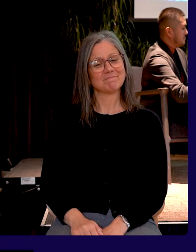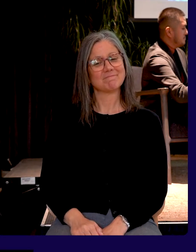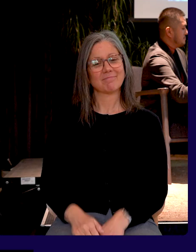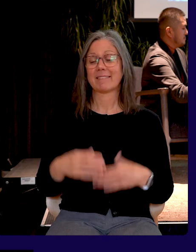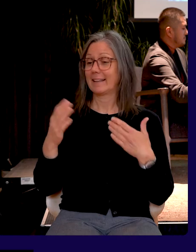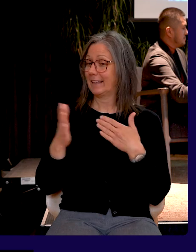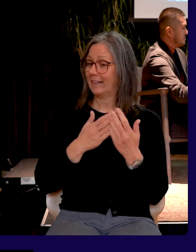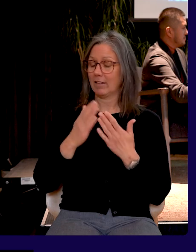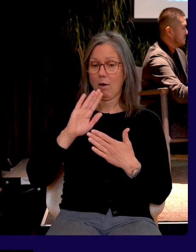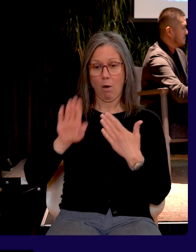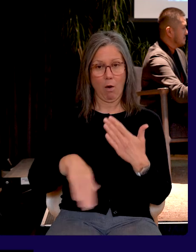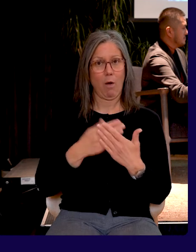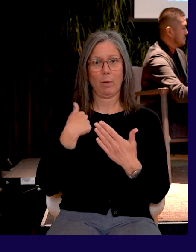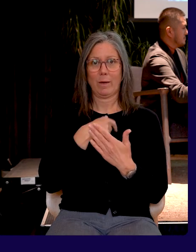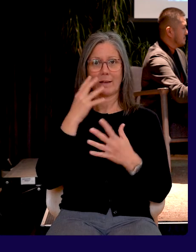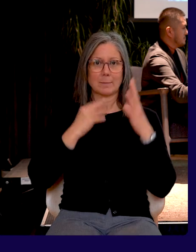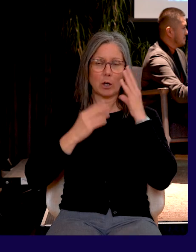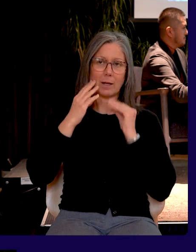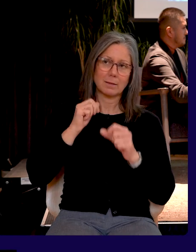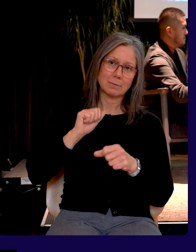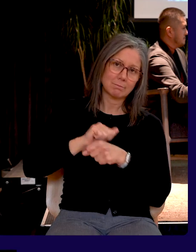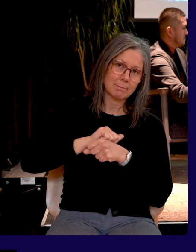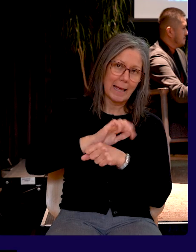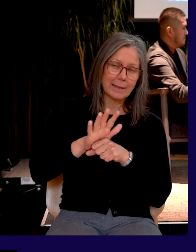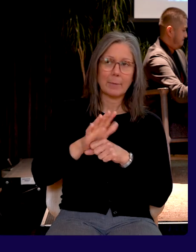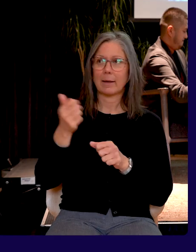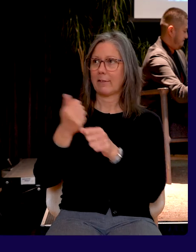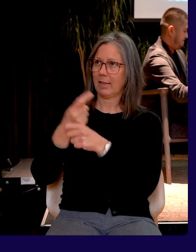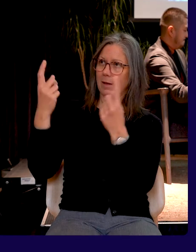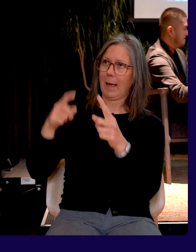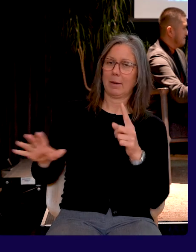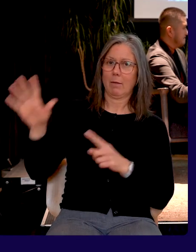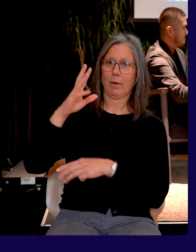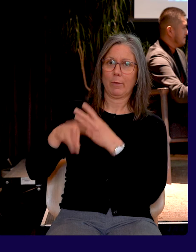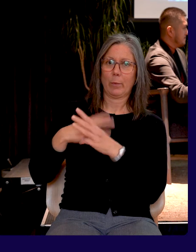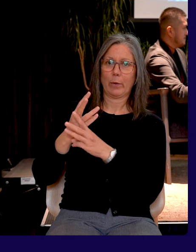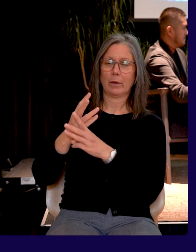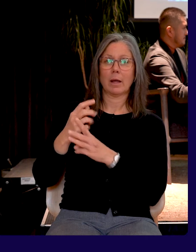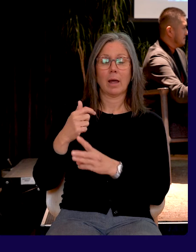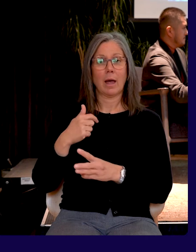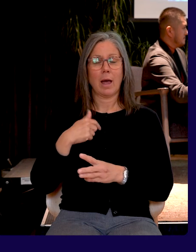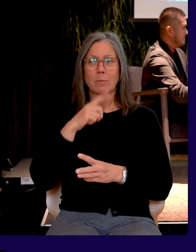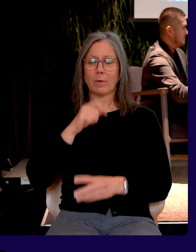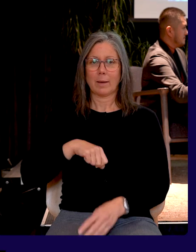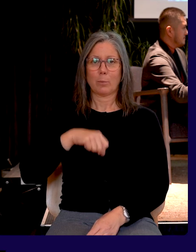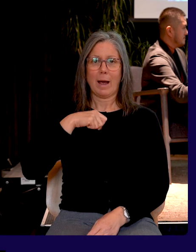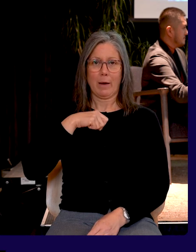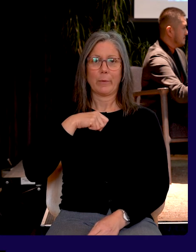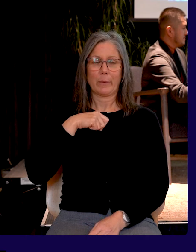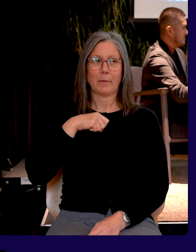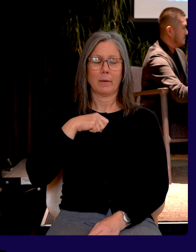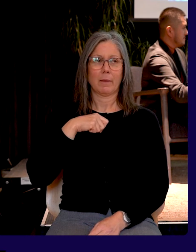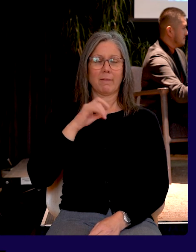with all that we've been going through with the pandemic and everything that's happening in the world around us, I'm really, really proud of